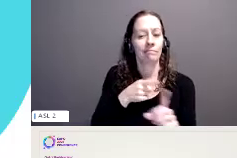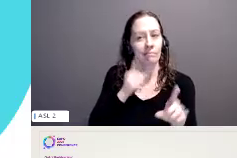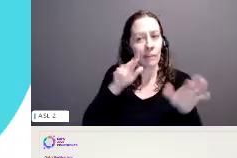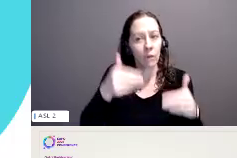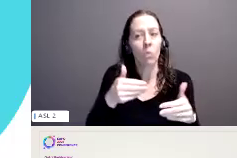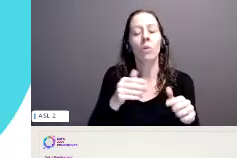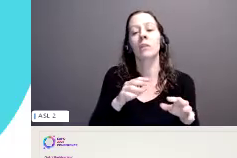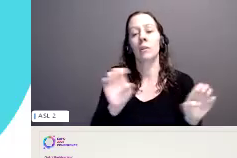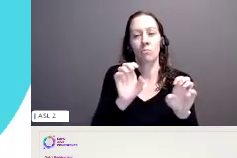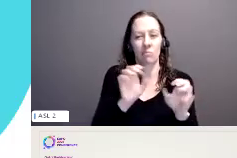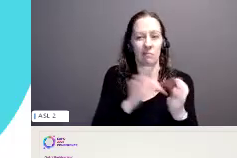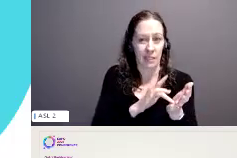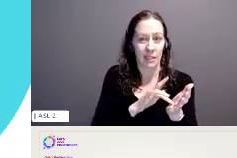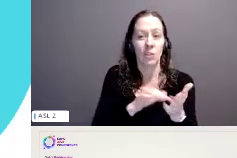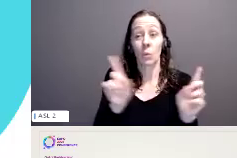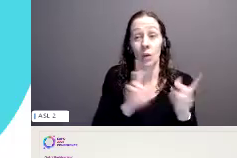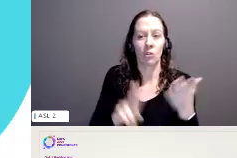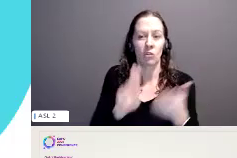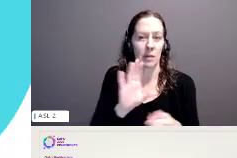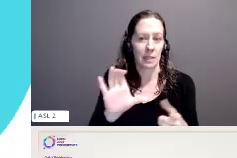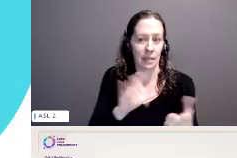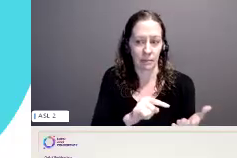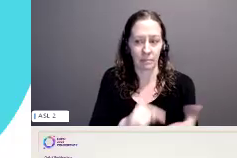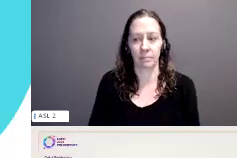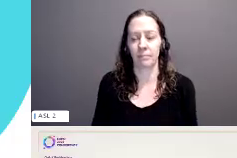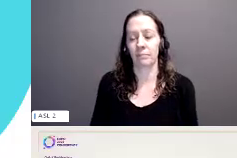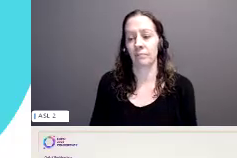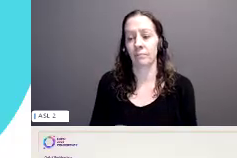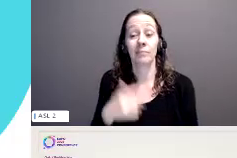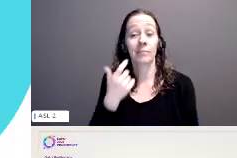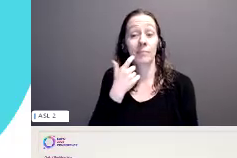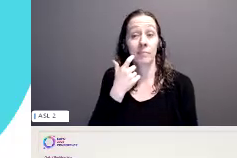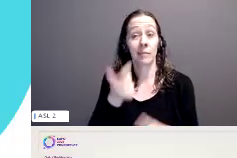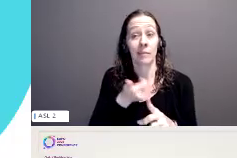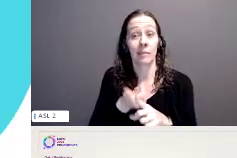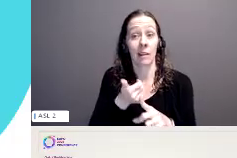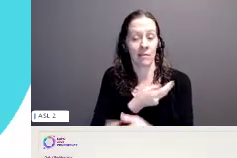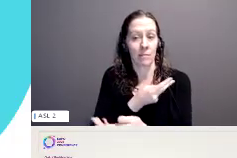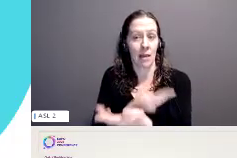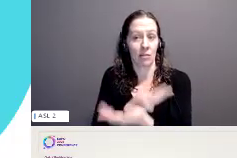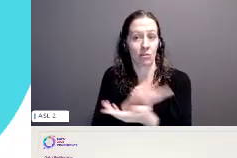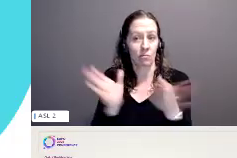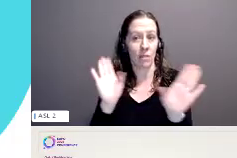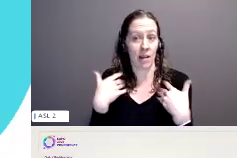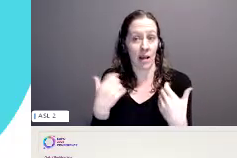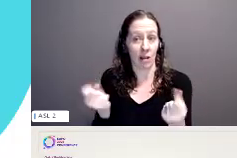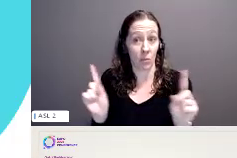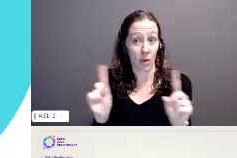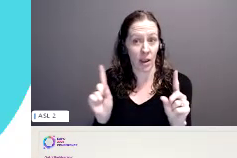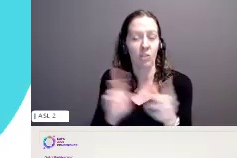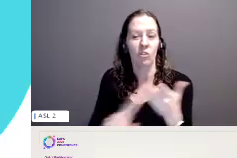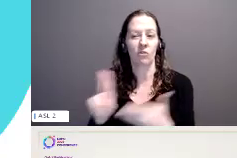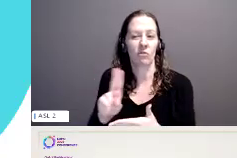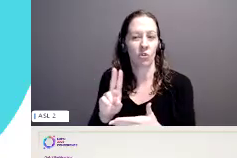medicine at the University of British Columbia. Most recently, she completed her Master's of Public Health at the University of